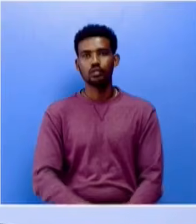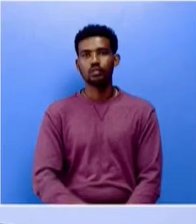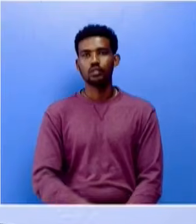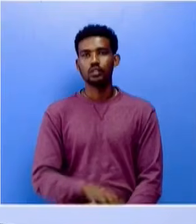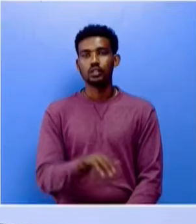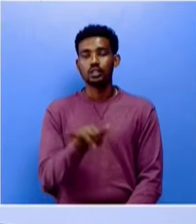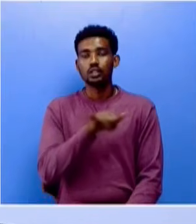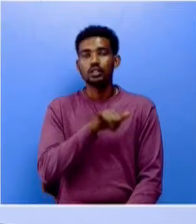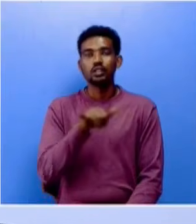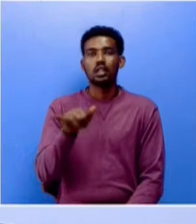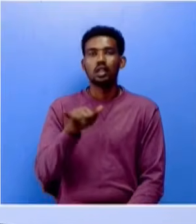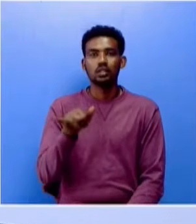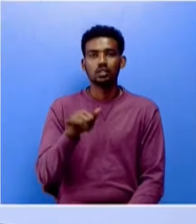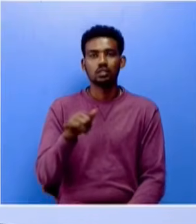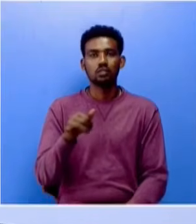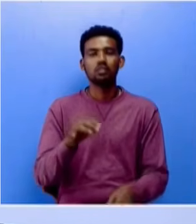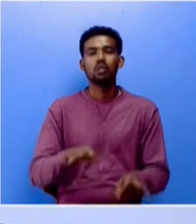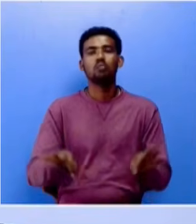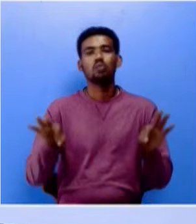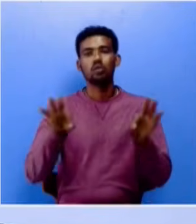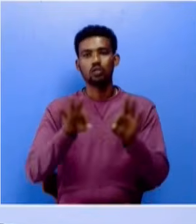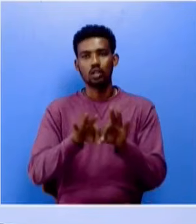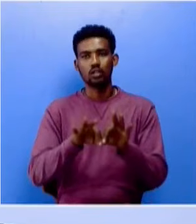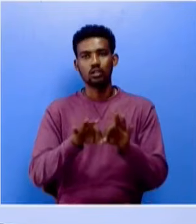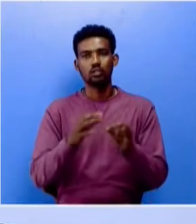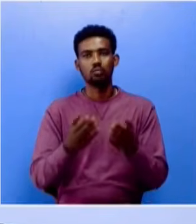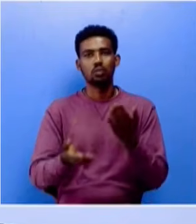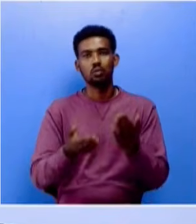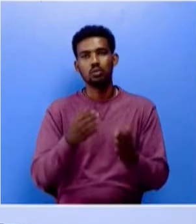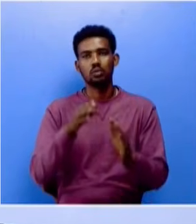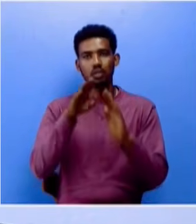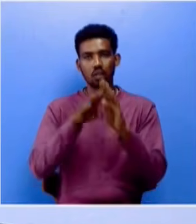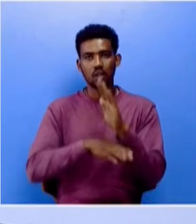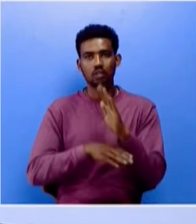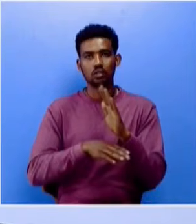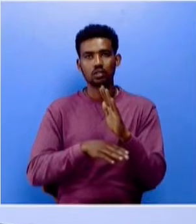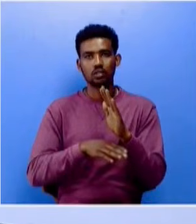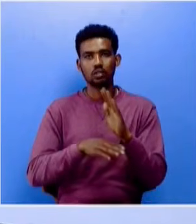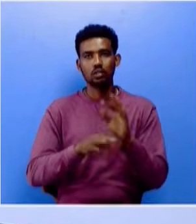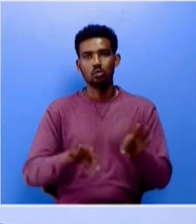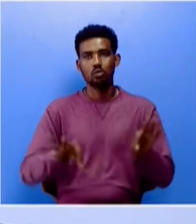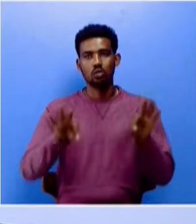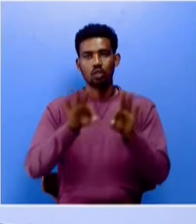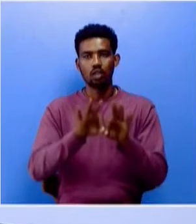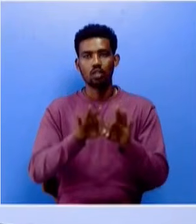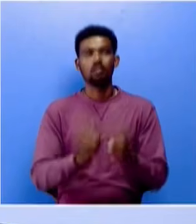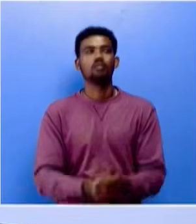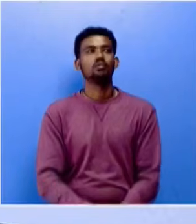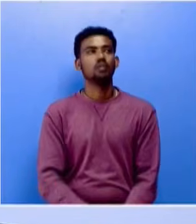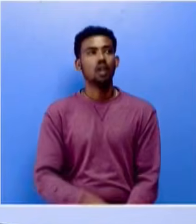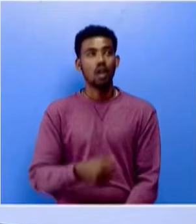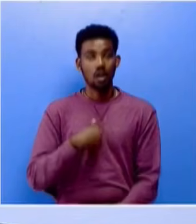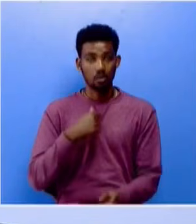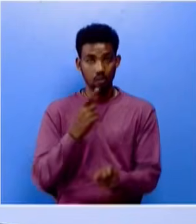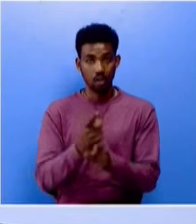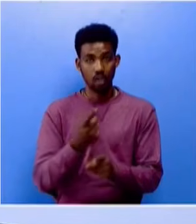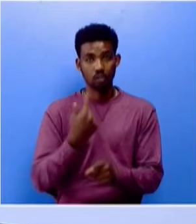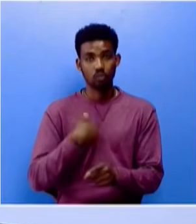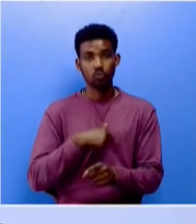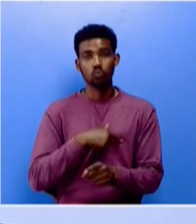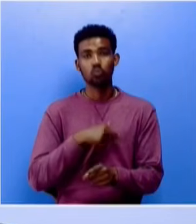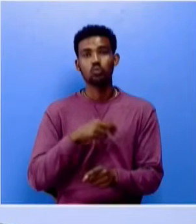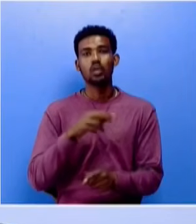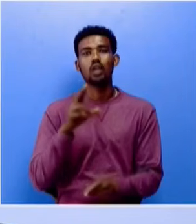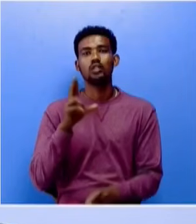just less important. It's less common. Am I right? We can say we ought